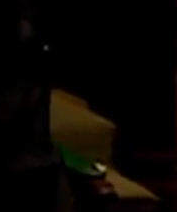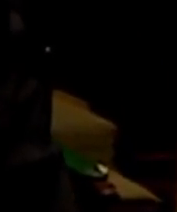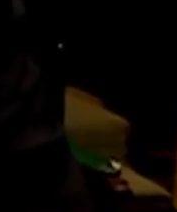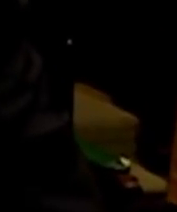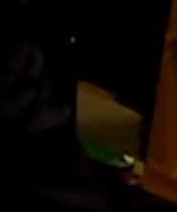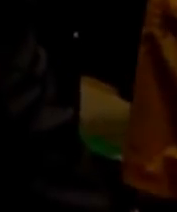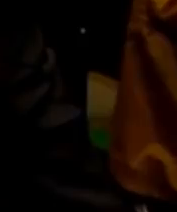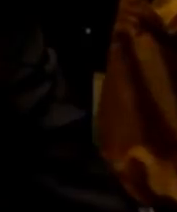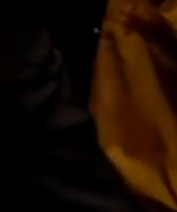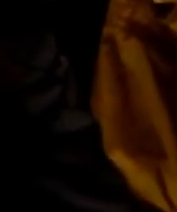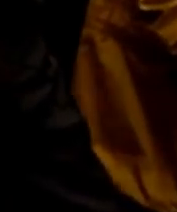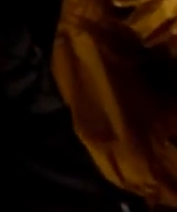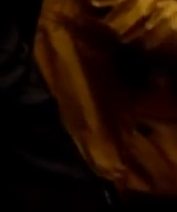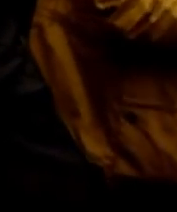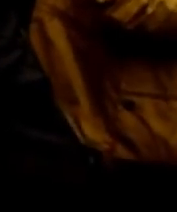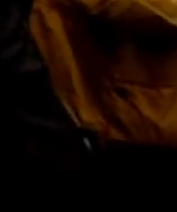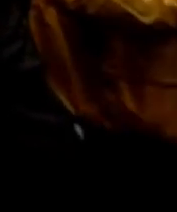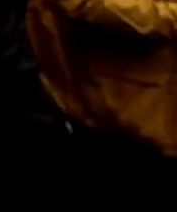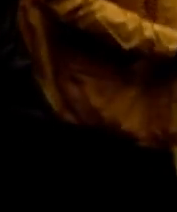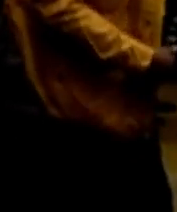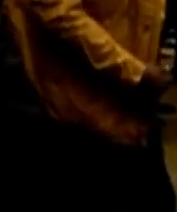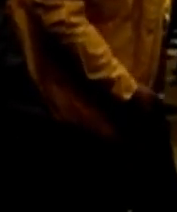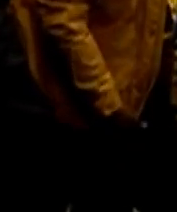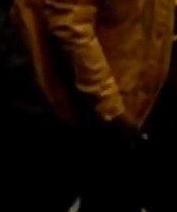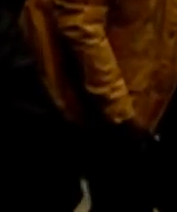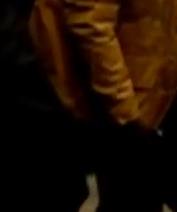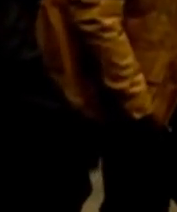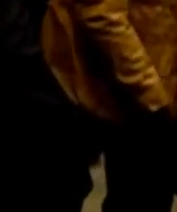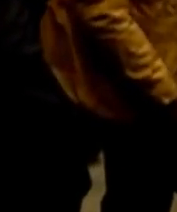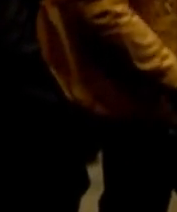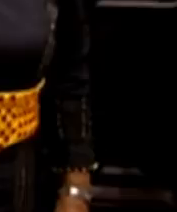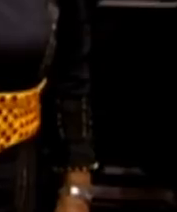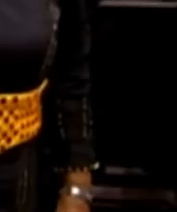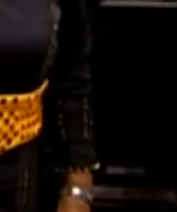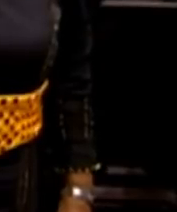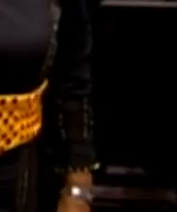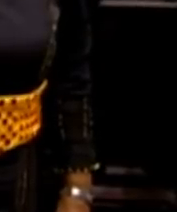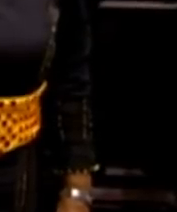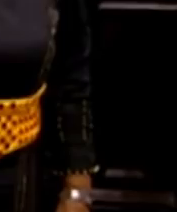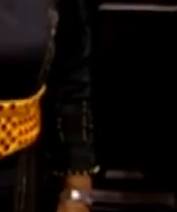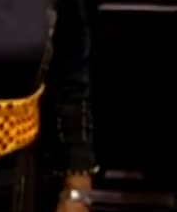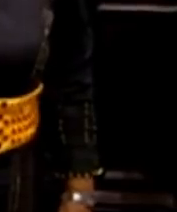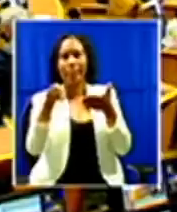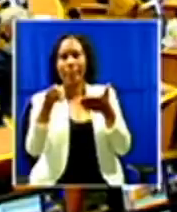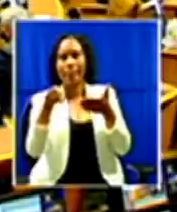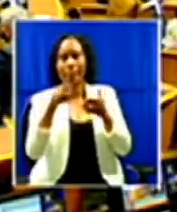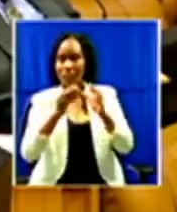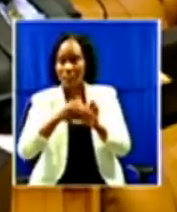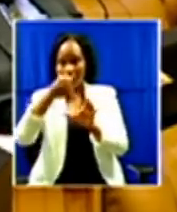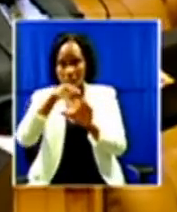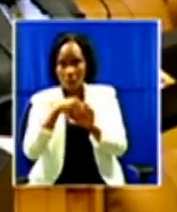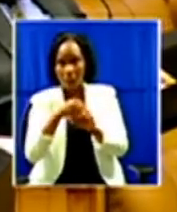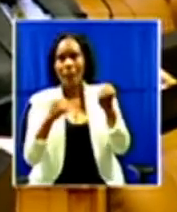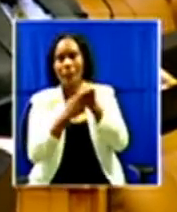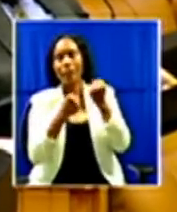other faction and ensuring that the party does not drift apart. And by doing so, the president will